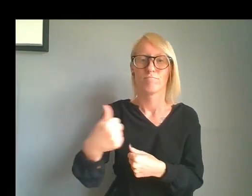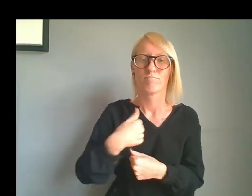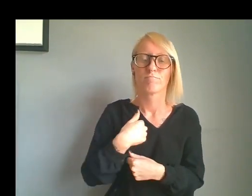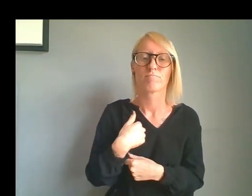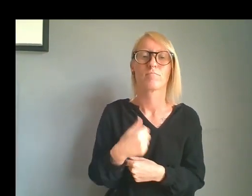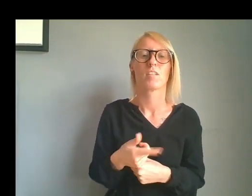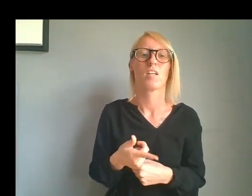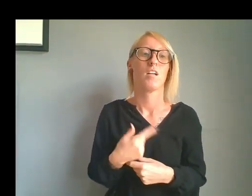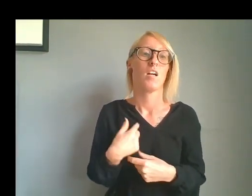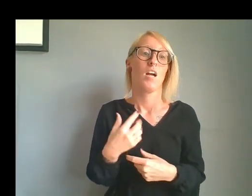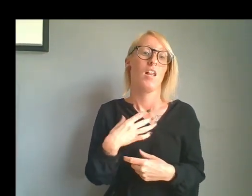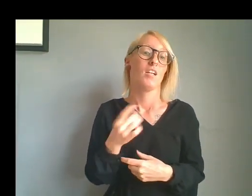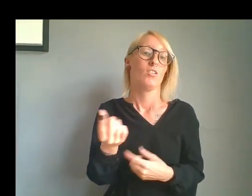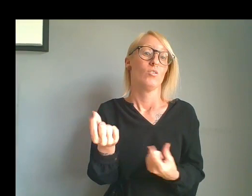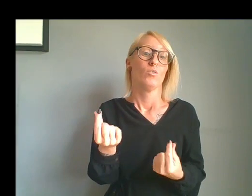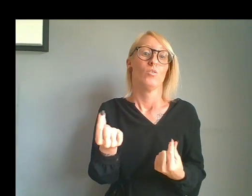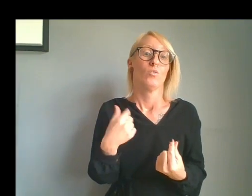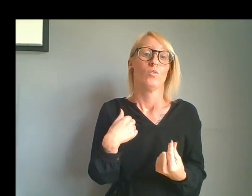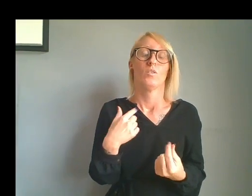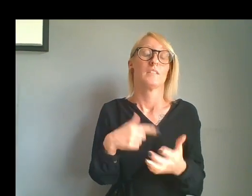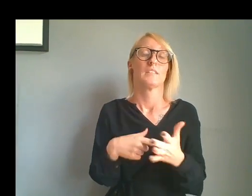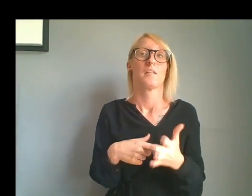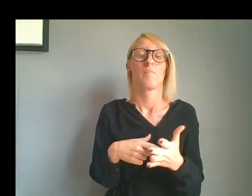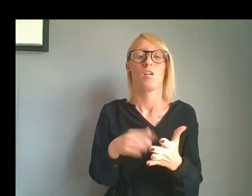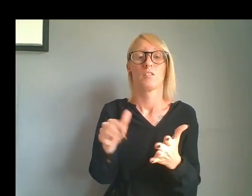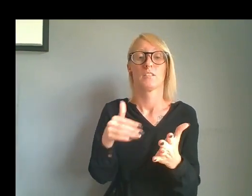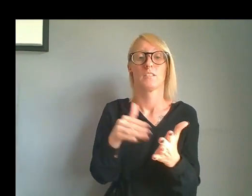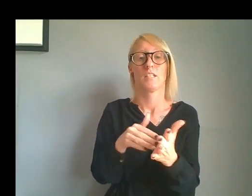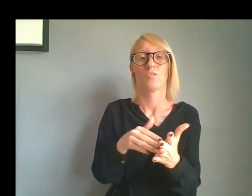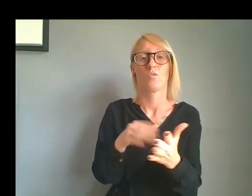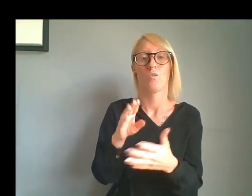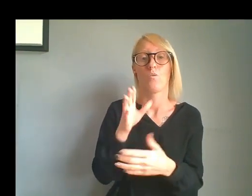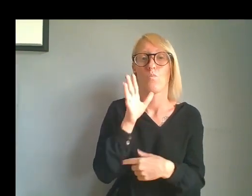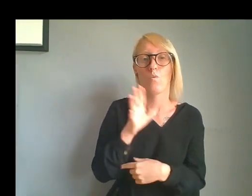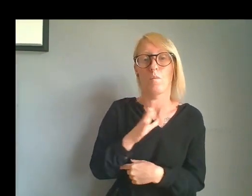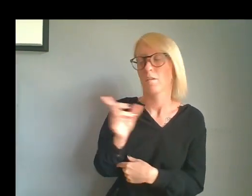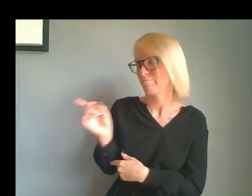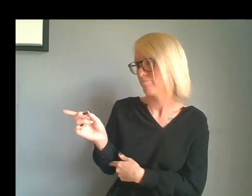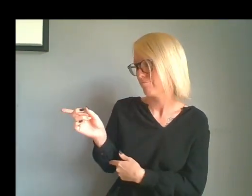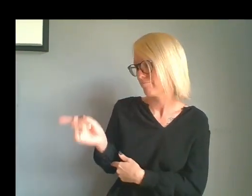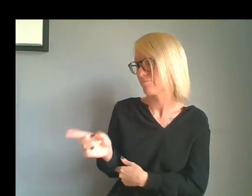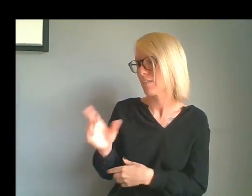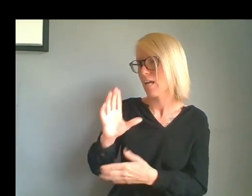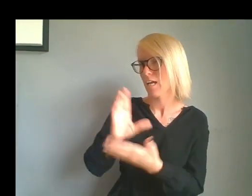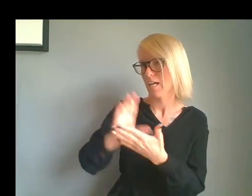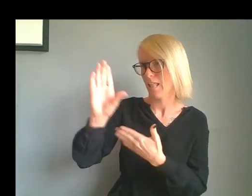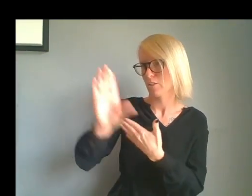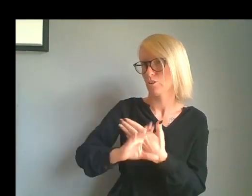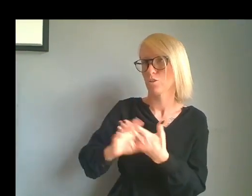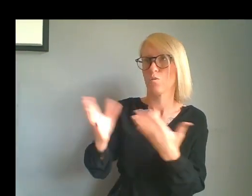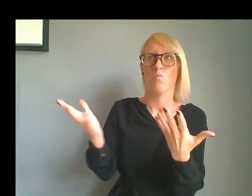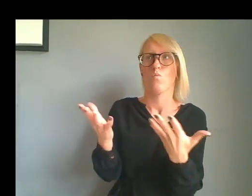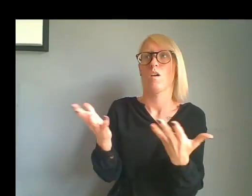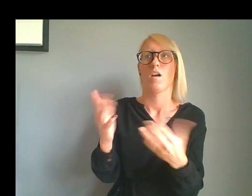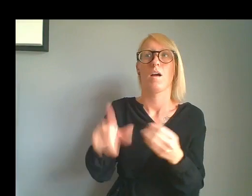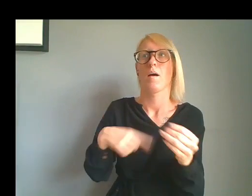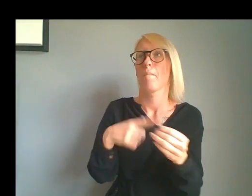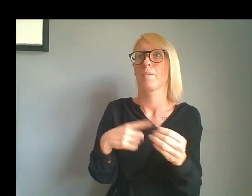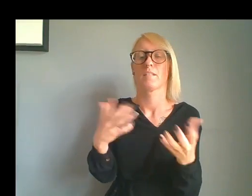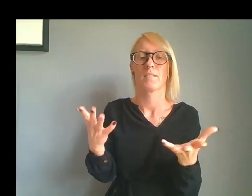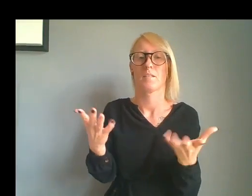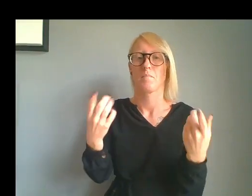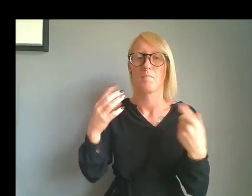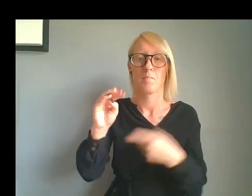I'll, for example, Center for Women, they had their calendar of what's going on in May, so I wanted to retweet. I wanted to tell